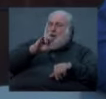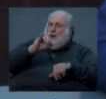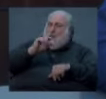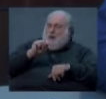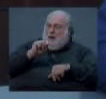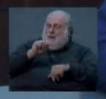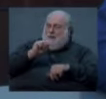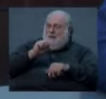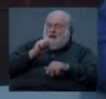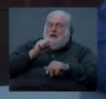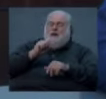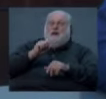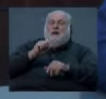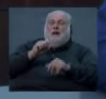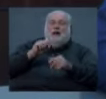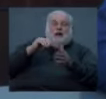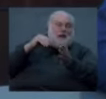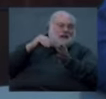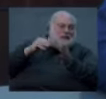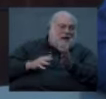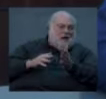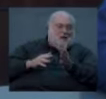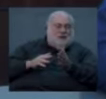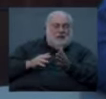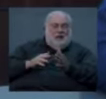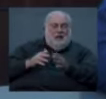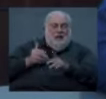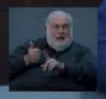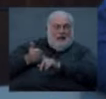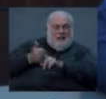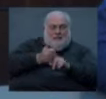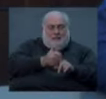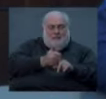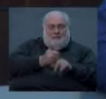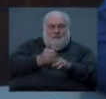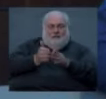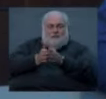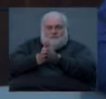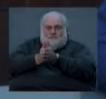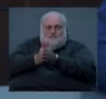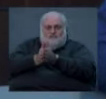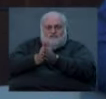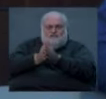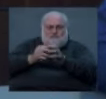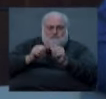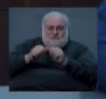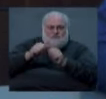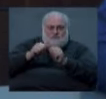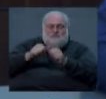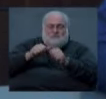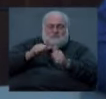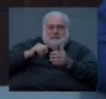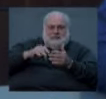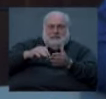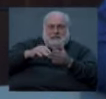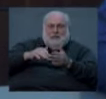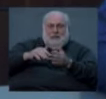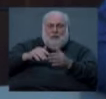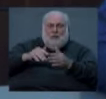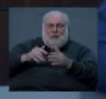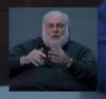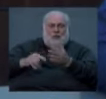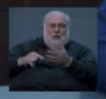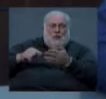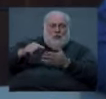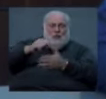have shown great tenacity, determination, persistence, and perseverance throughout their years of